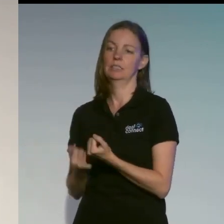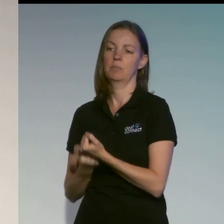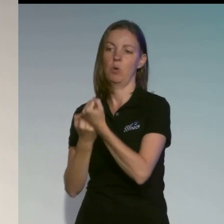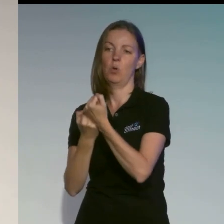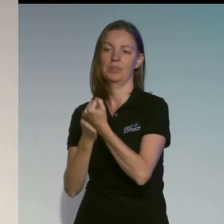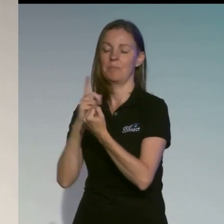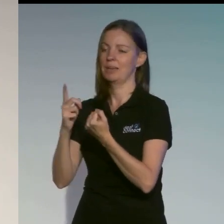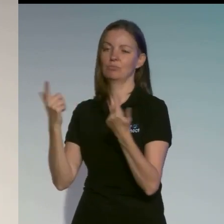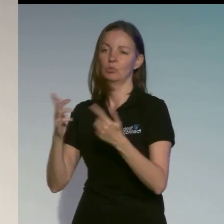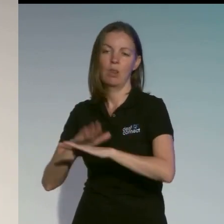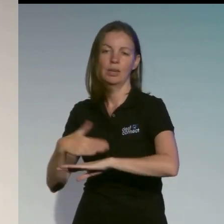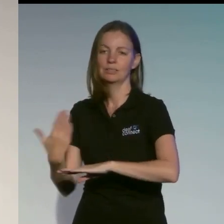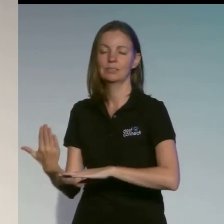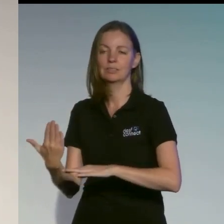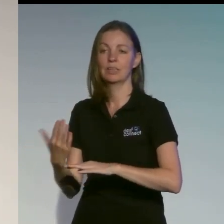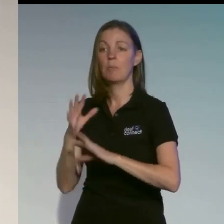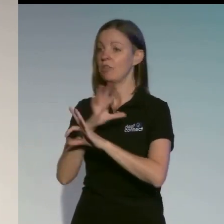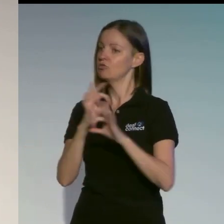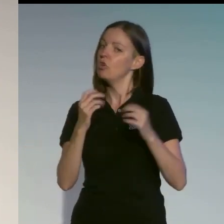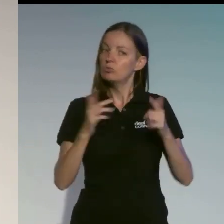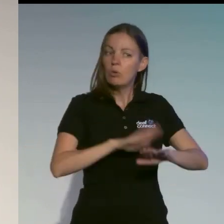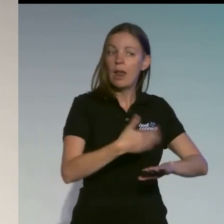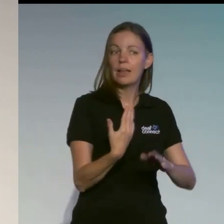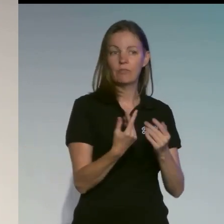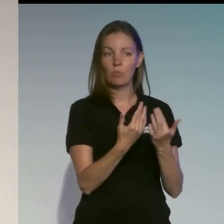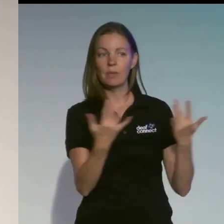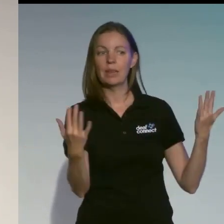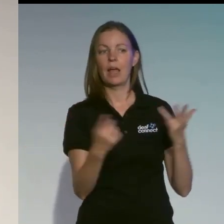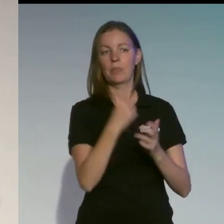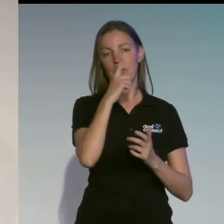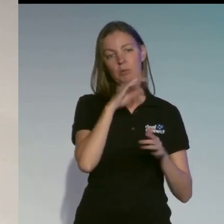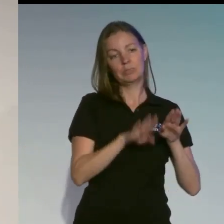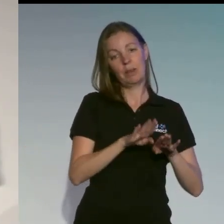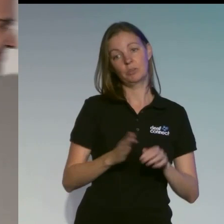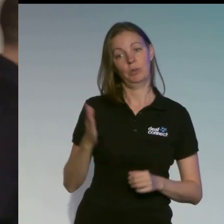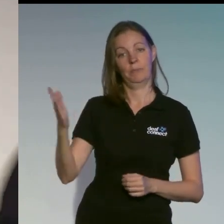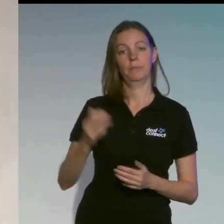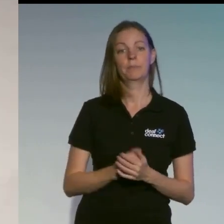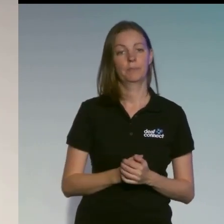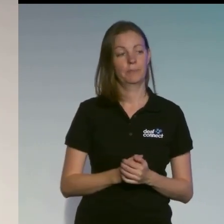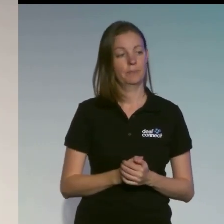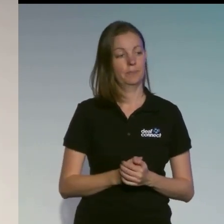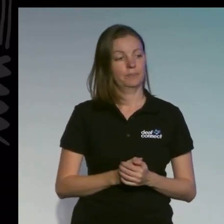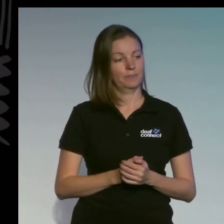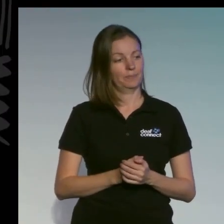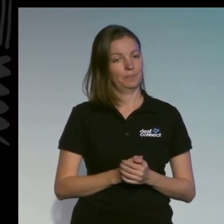but it was a little bit too late for him. But it's not too late for many other people like B. Thanks.